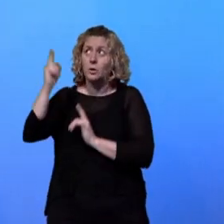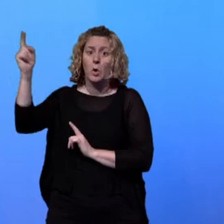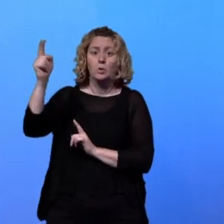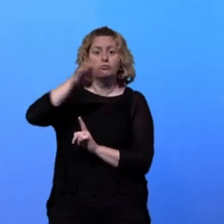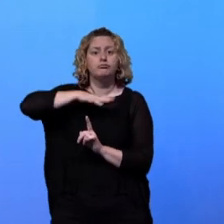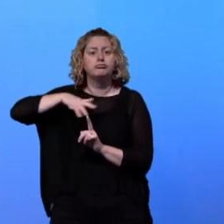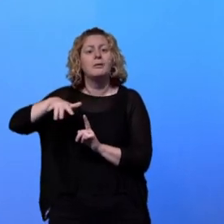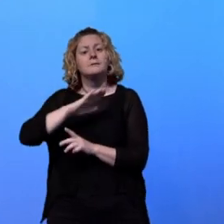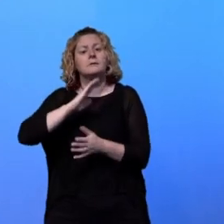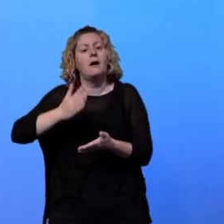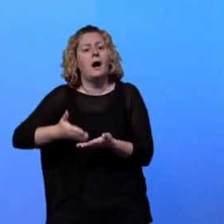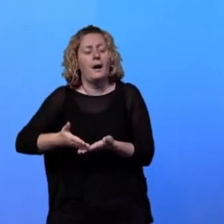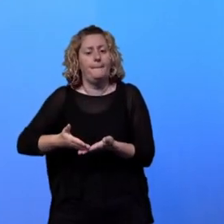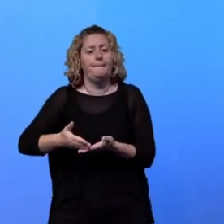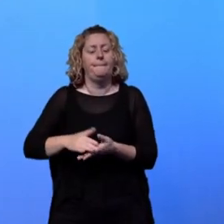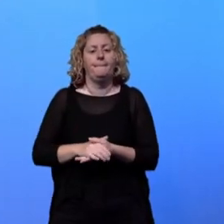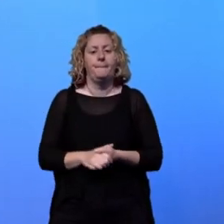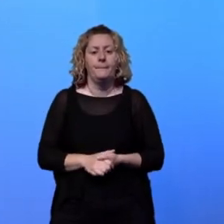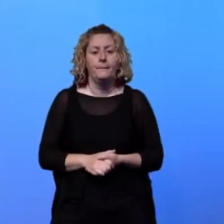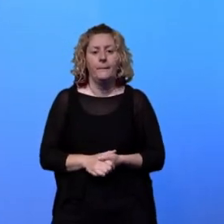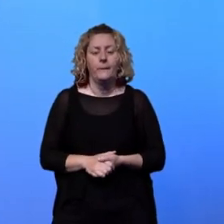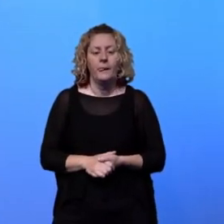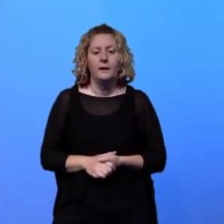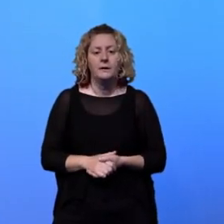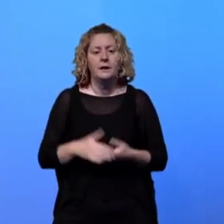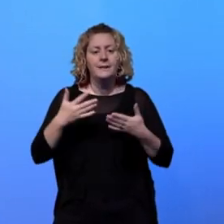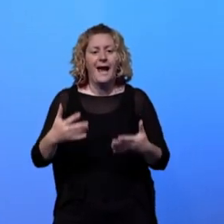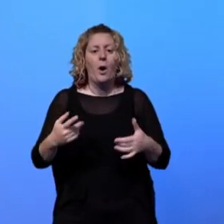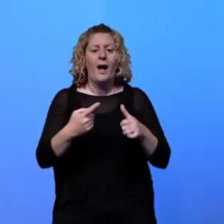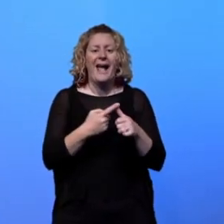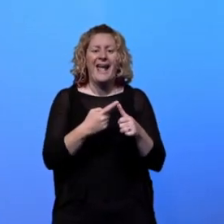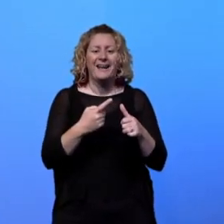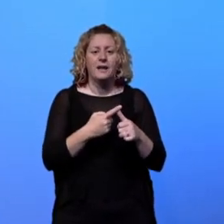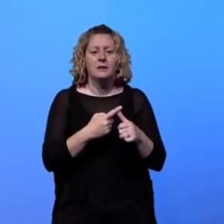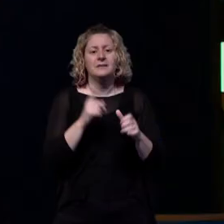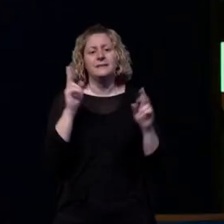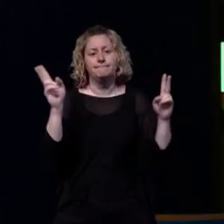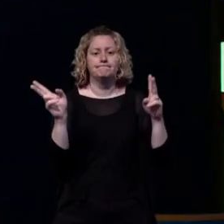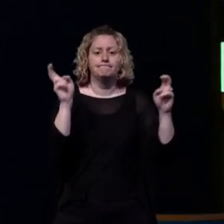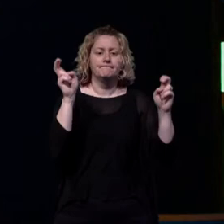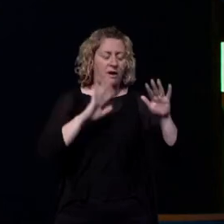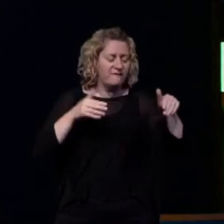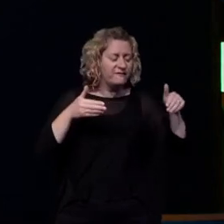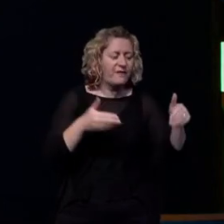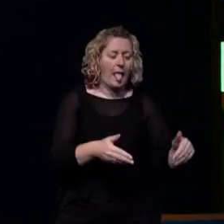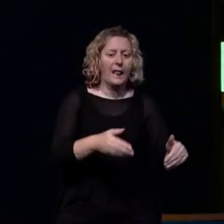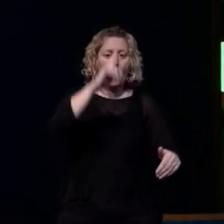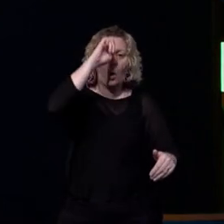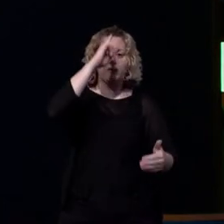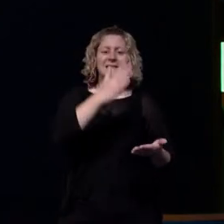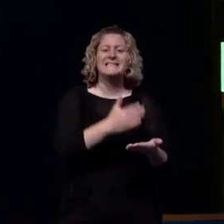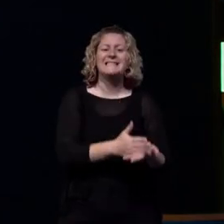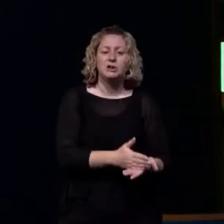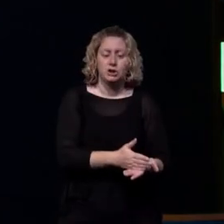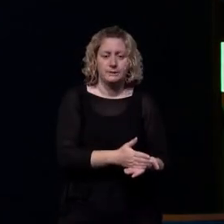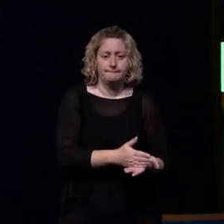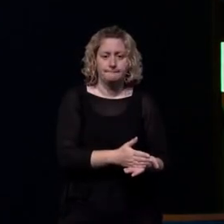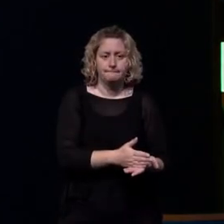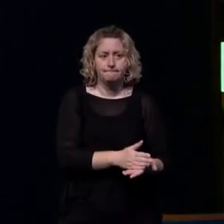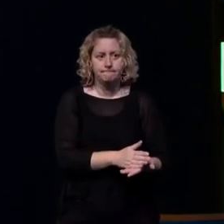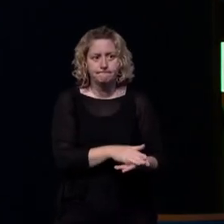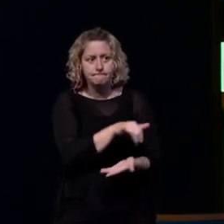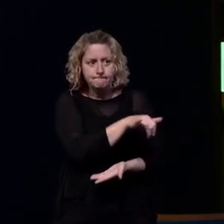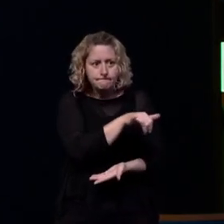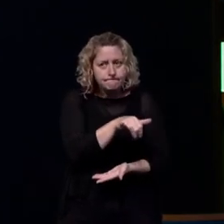one knows? Well, now he's in what Bunyan called the valley of decision. And as he decides what to do, just remember